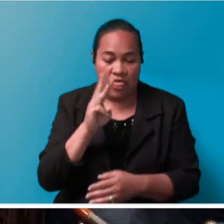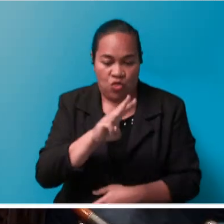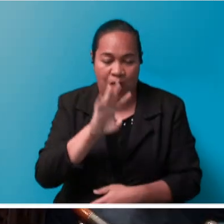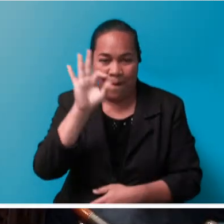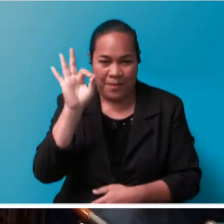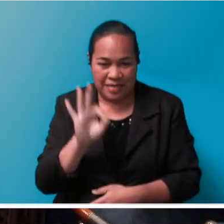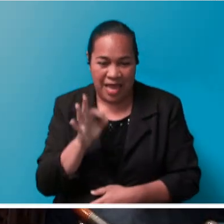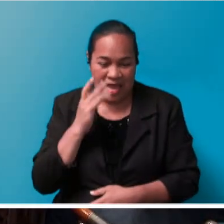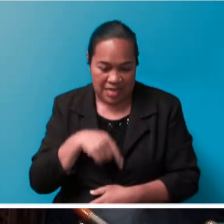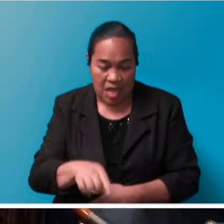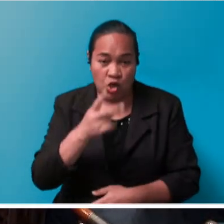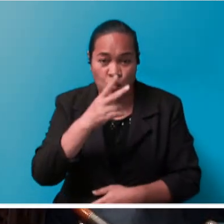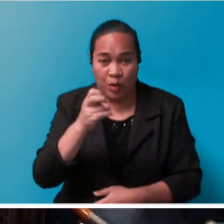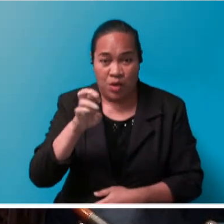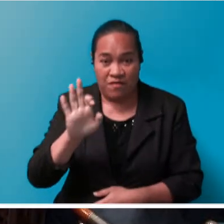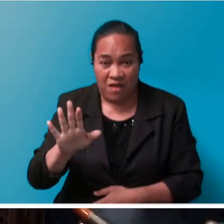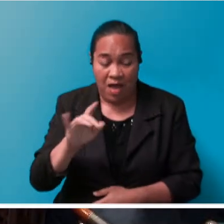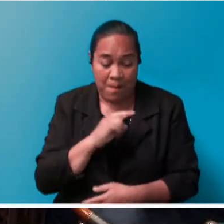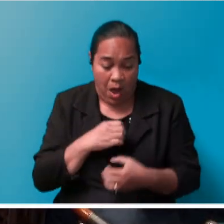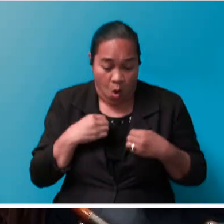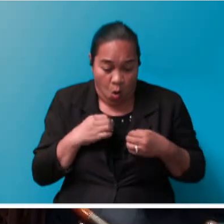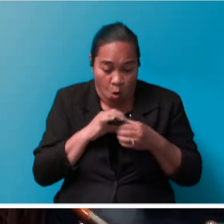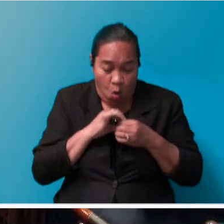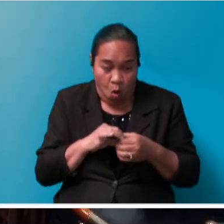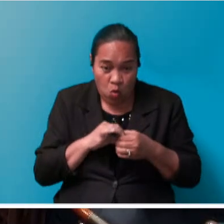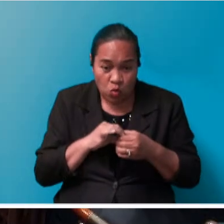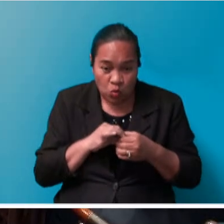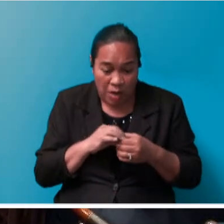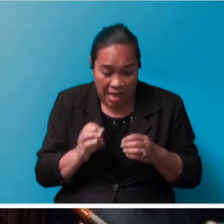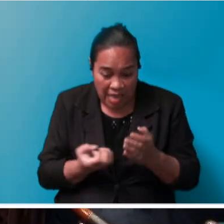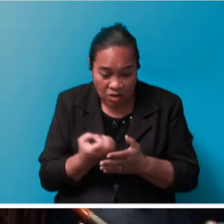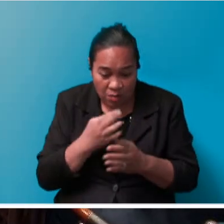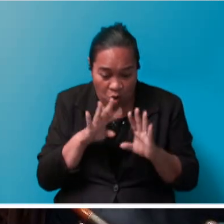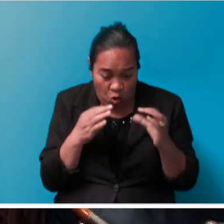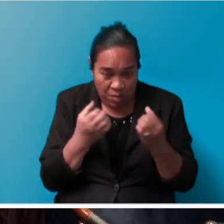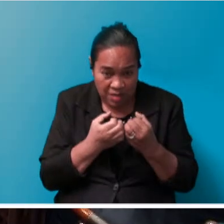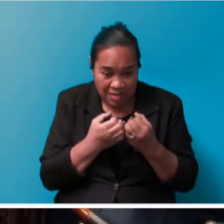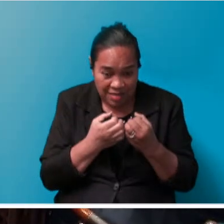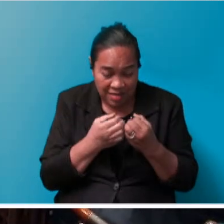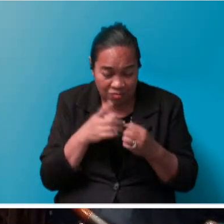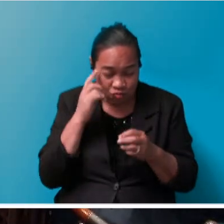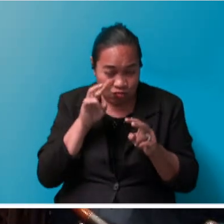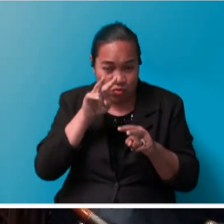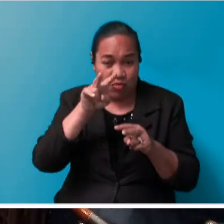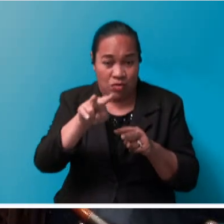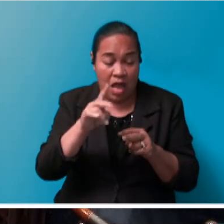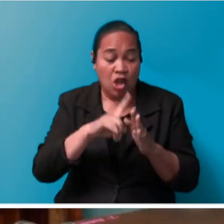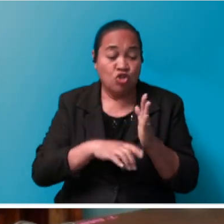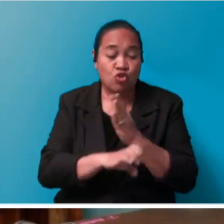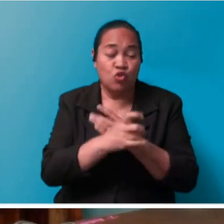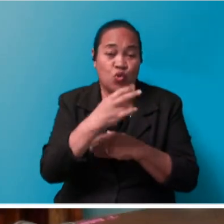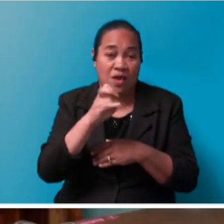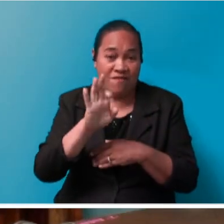2025, but our own macroeconomic committee's forecast as of June